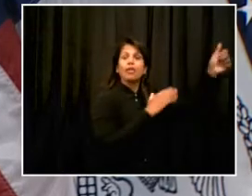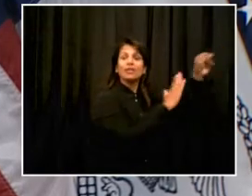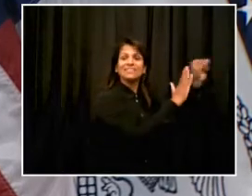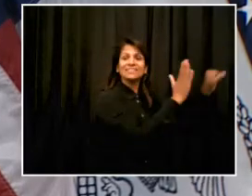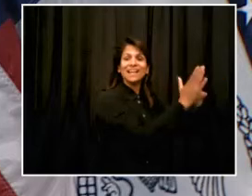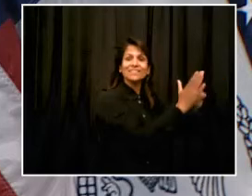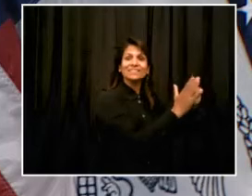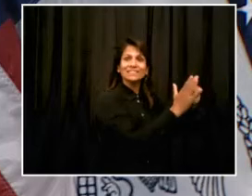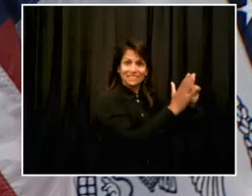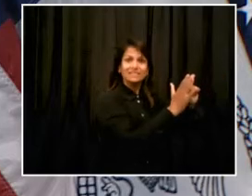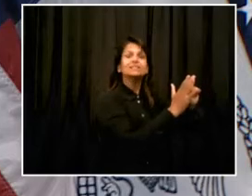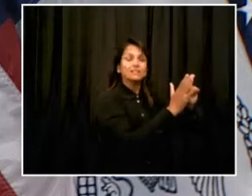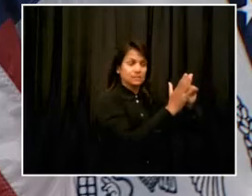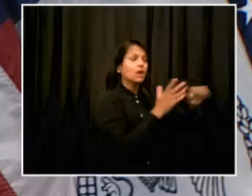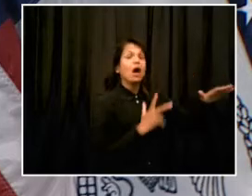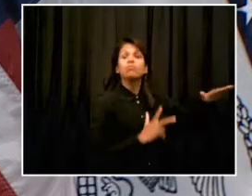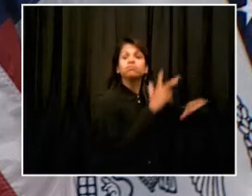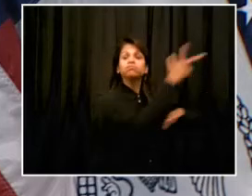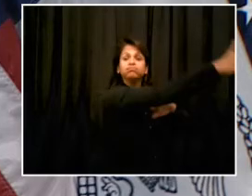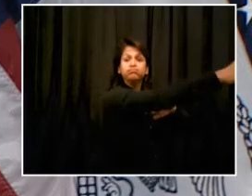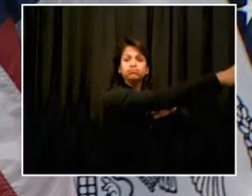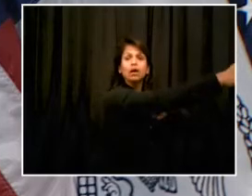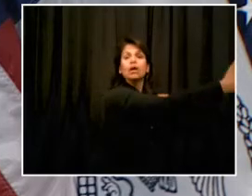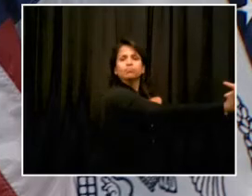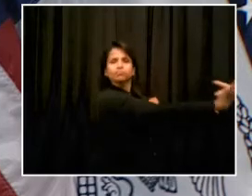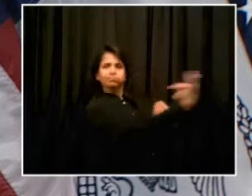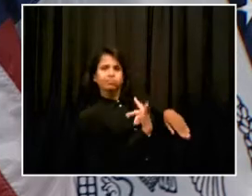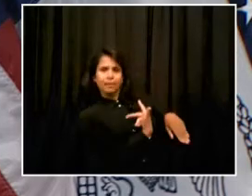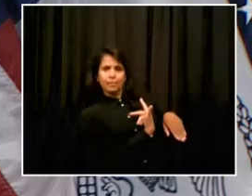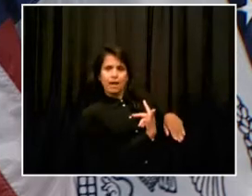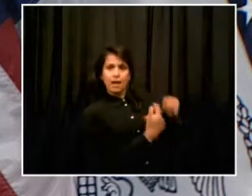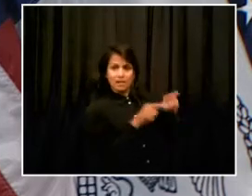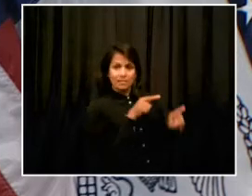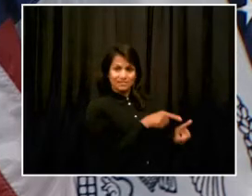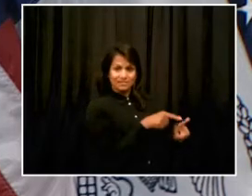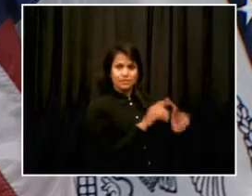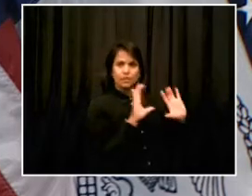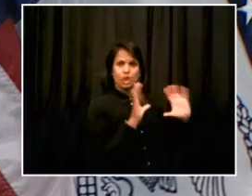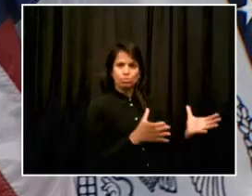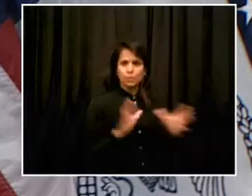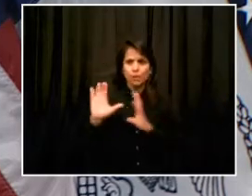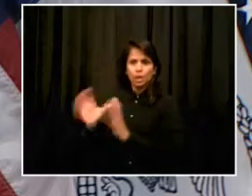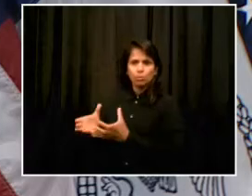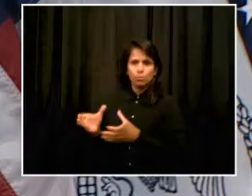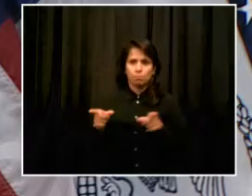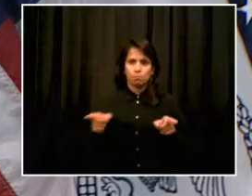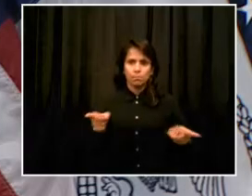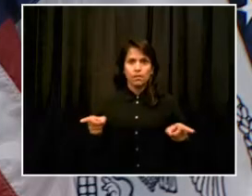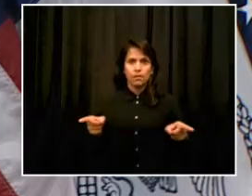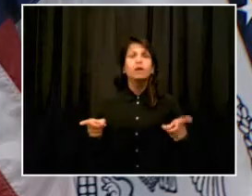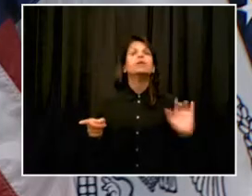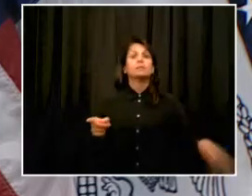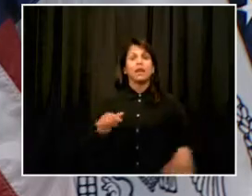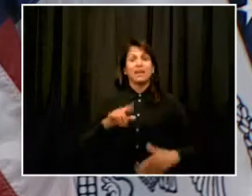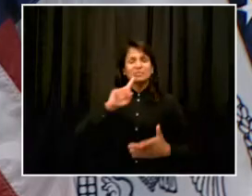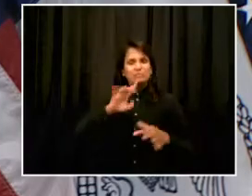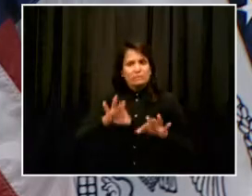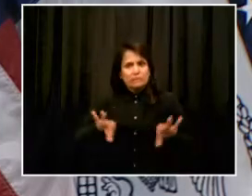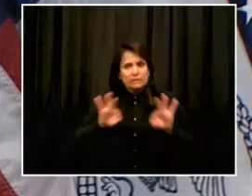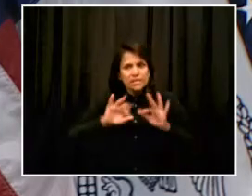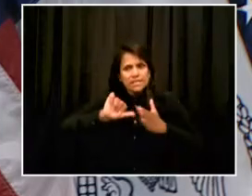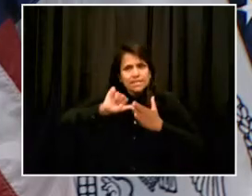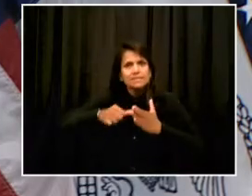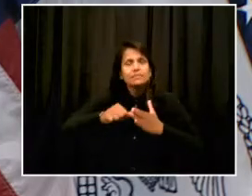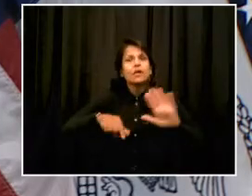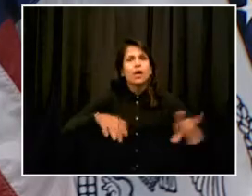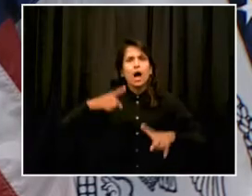is serious and important and crucial, and people have to follow it. So even if we're not going to be able to reach every single person with a checkpoint, I think it's going to help